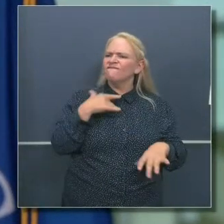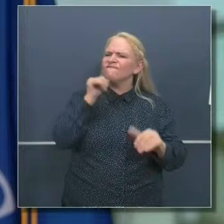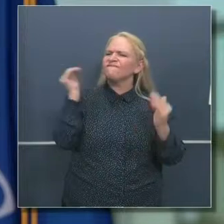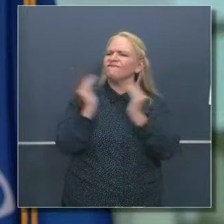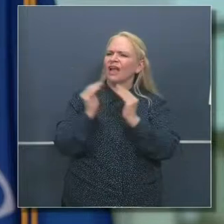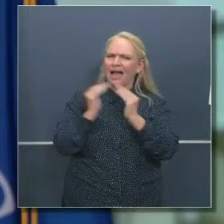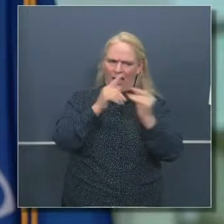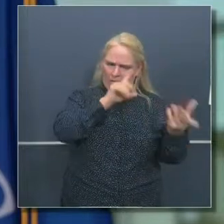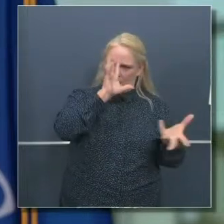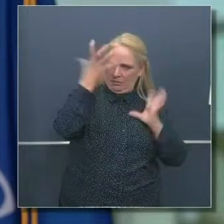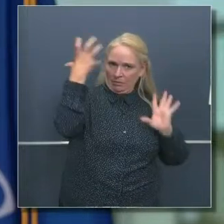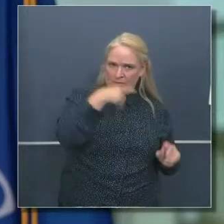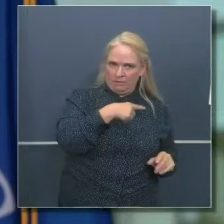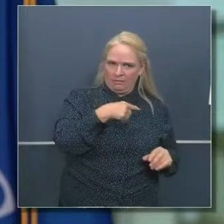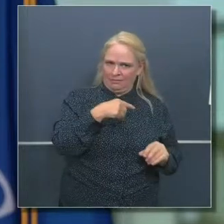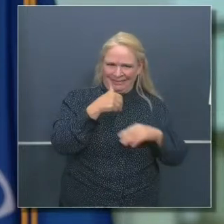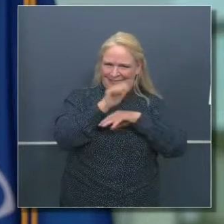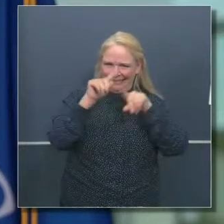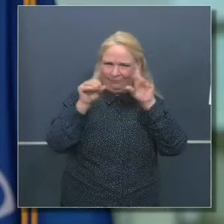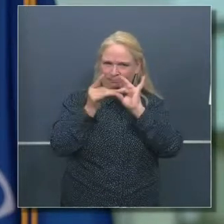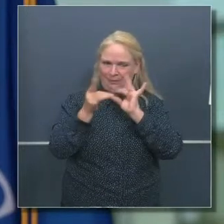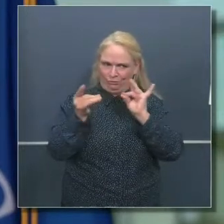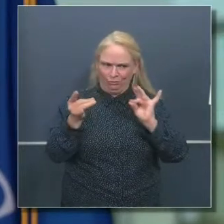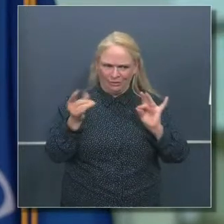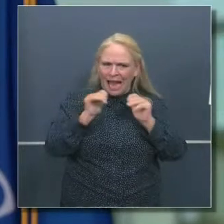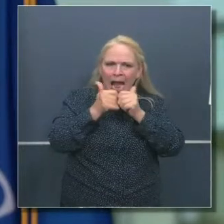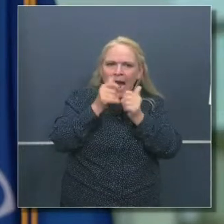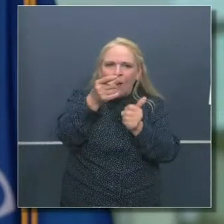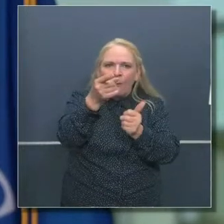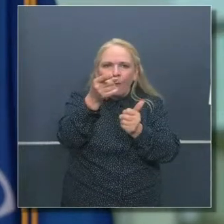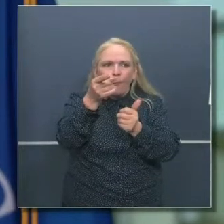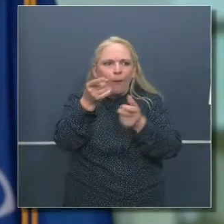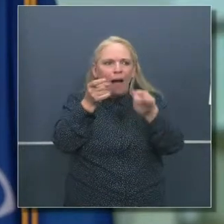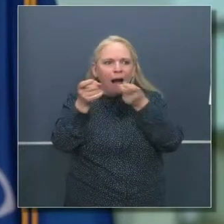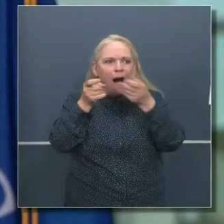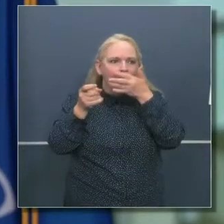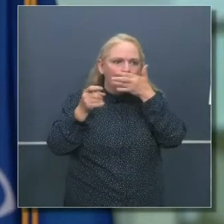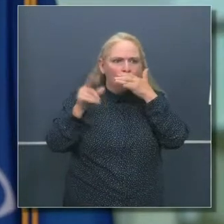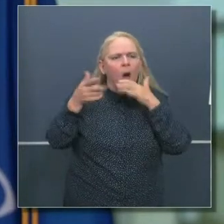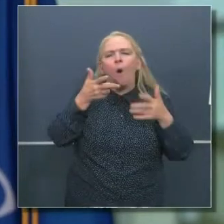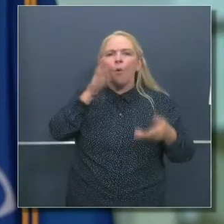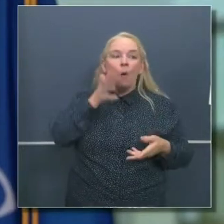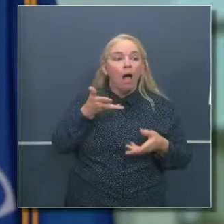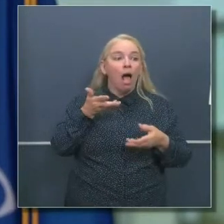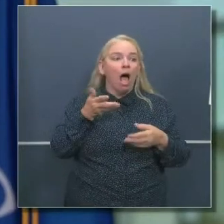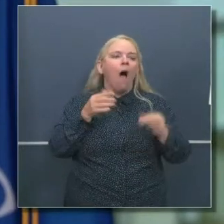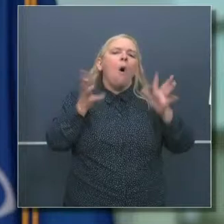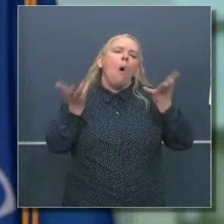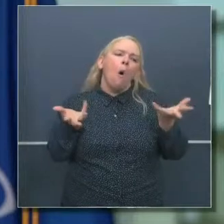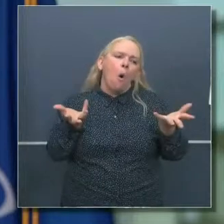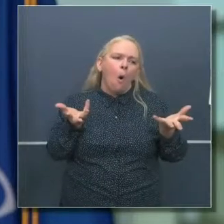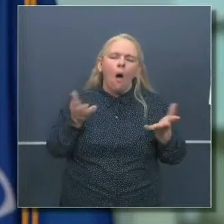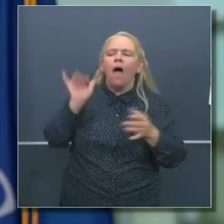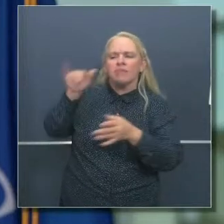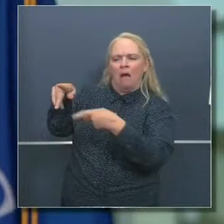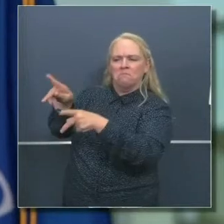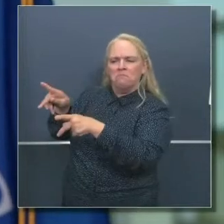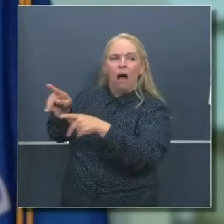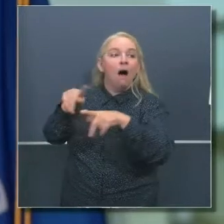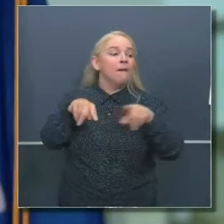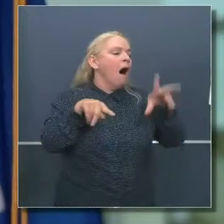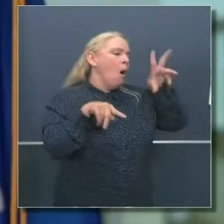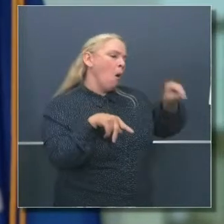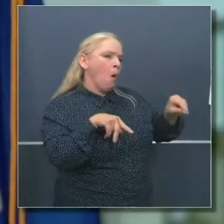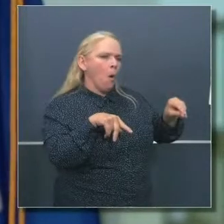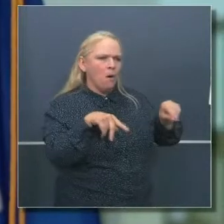you explain, they see that as selective enforcement, preferential treatment given based on political persuasion. Can you explain